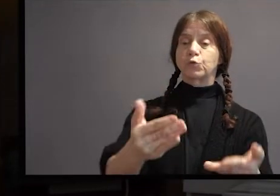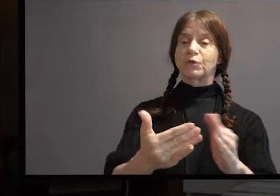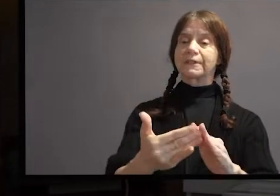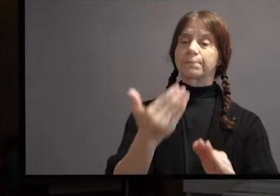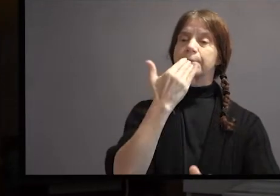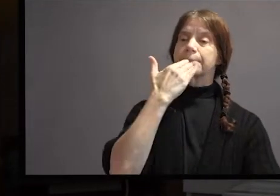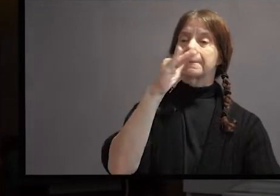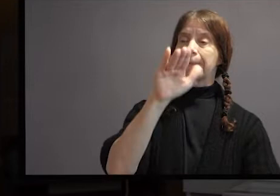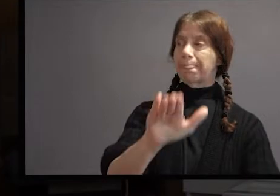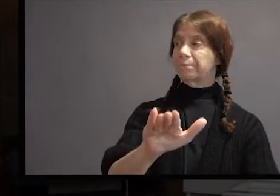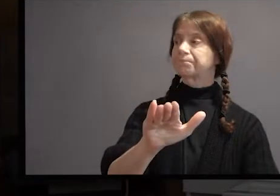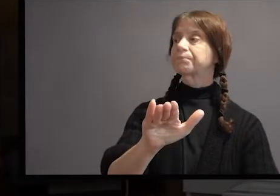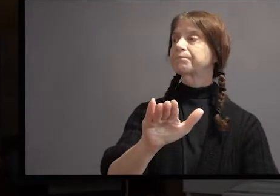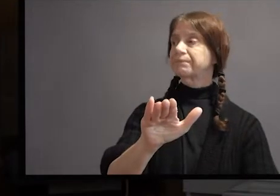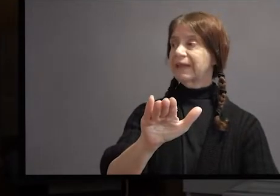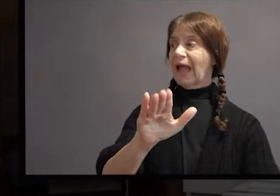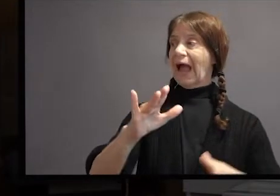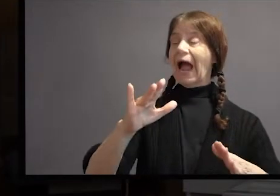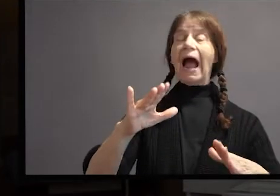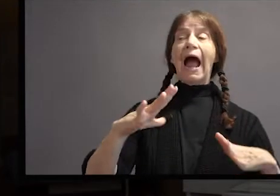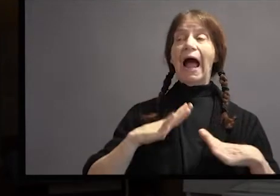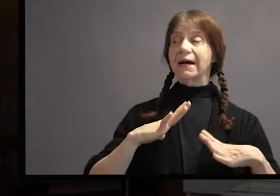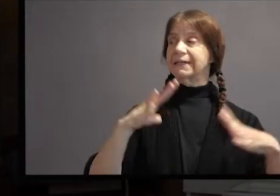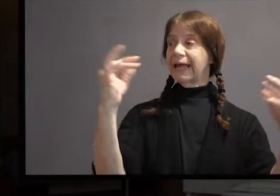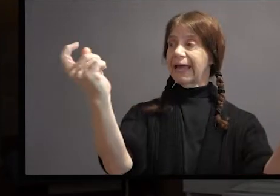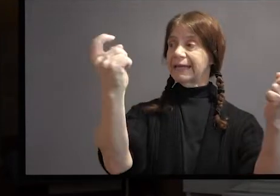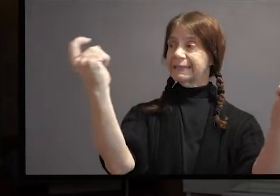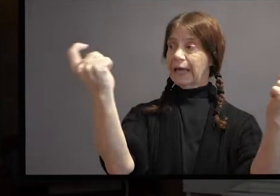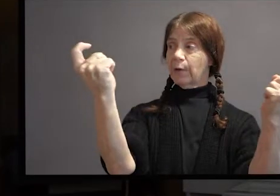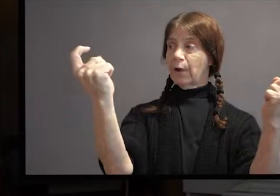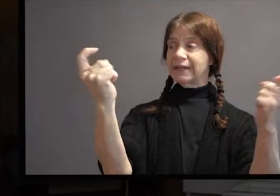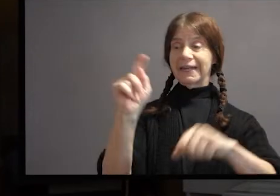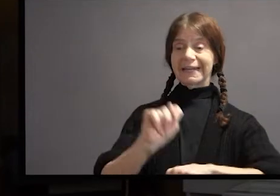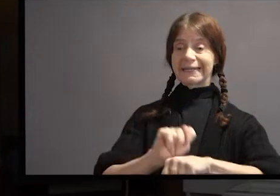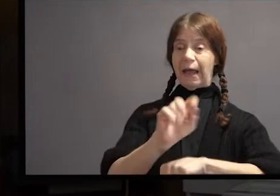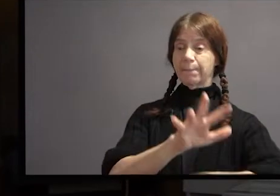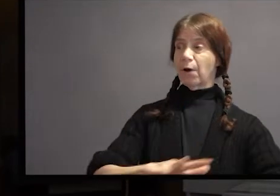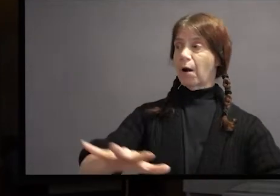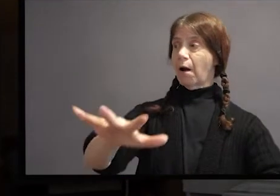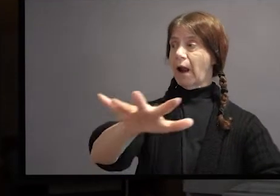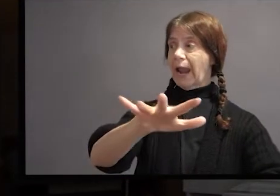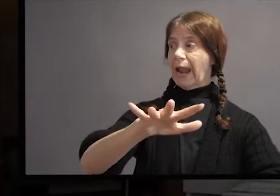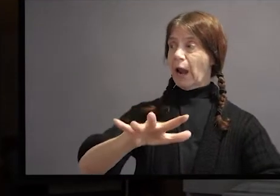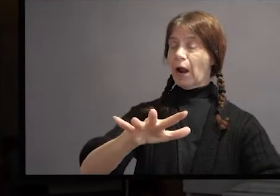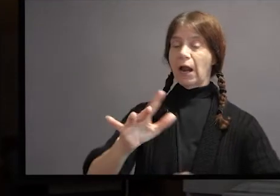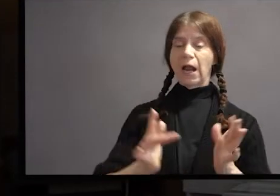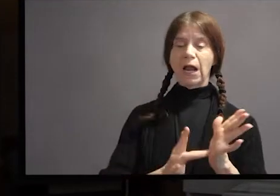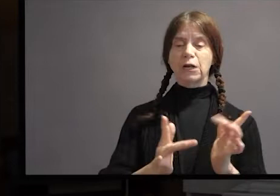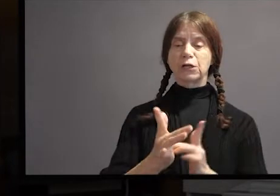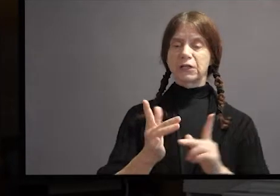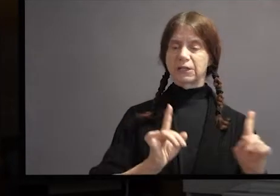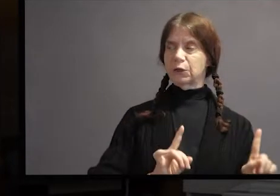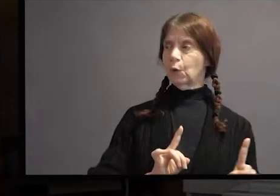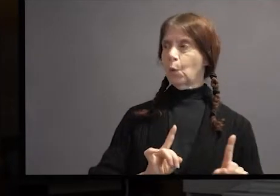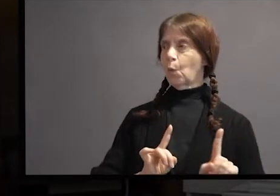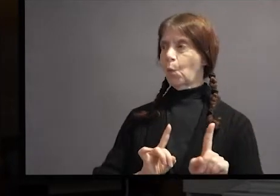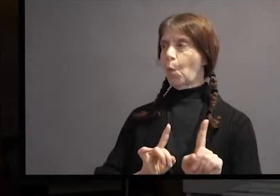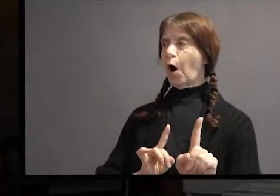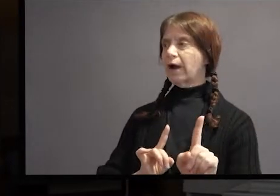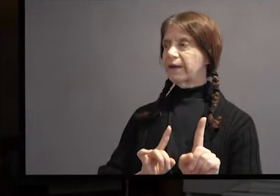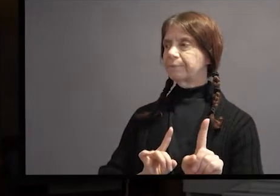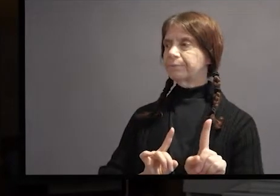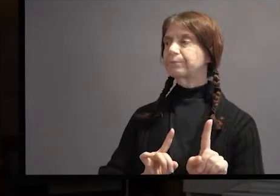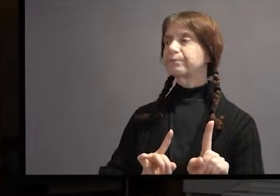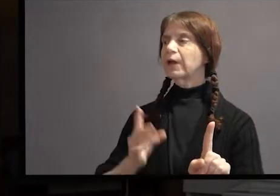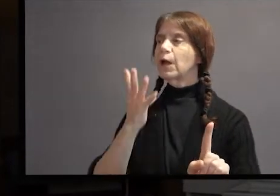At that time, the Feast of Dedication took place at Jerusalem. It was winter, and Jesus was walking in the temple in